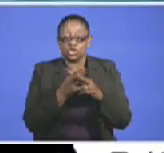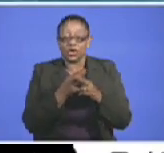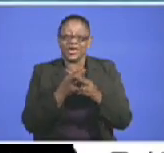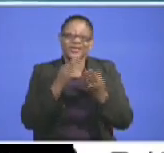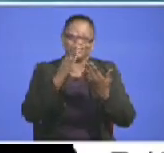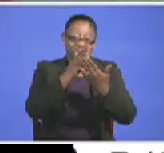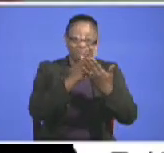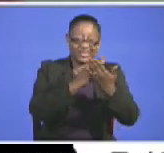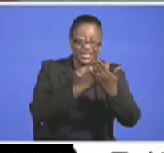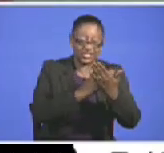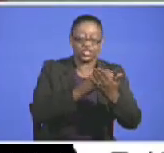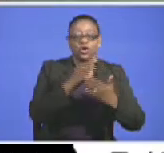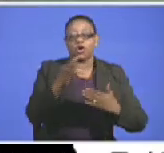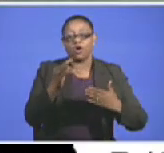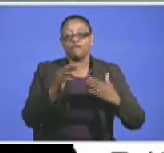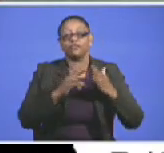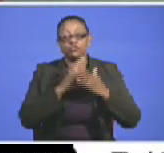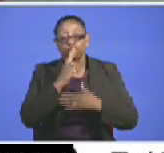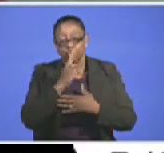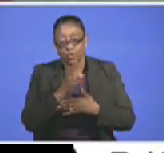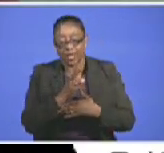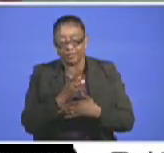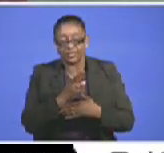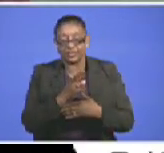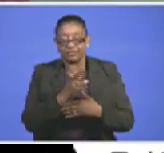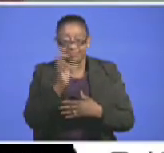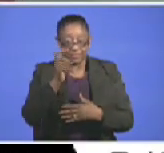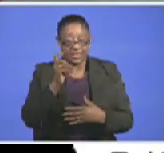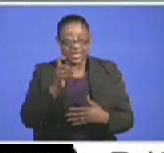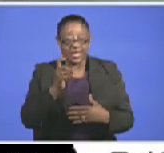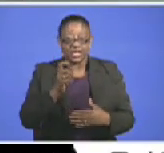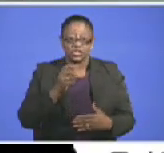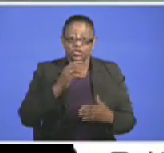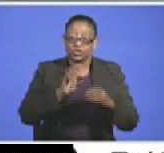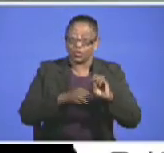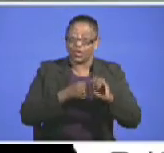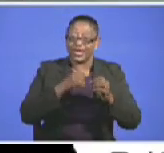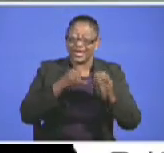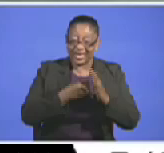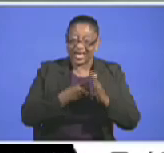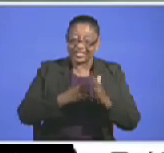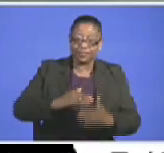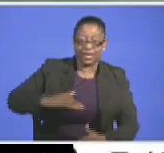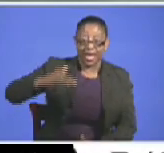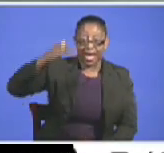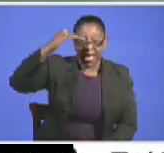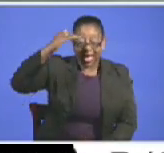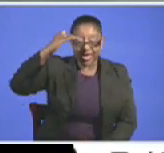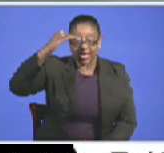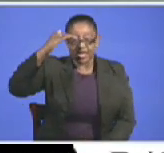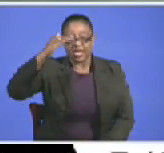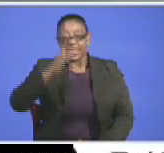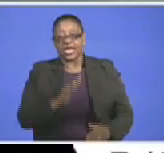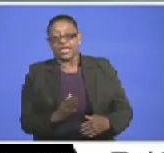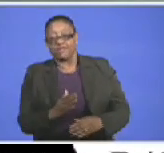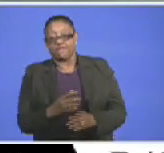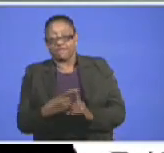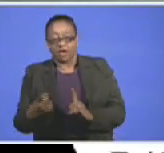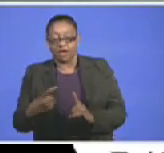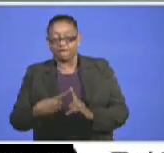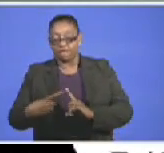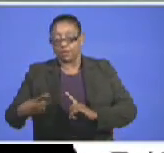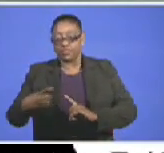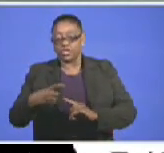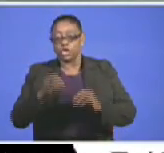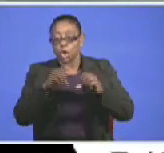of requirements. We had to ensure that the bridge was going to be high enough and sufficiently far away from the ocean side